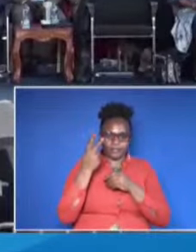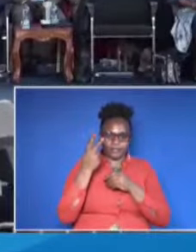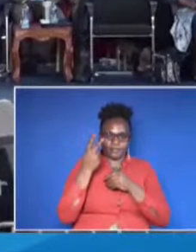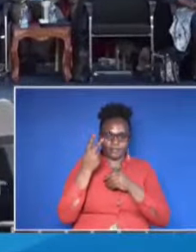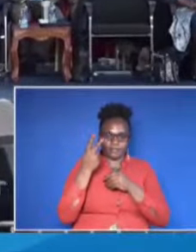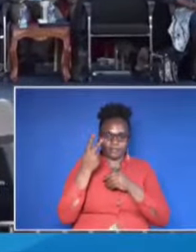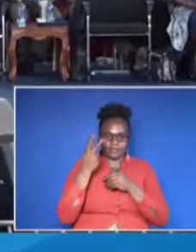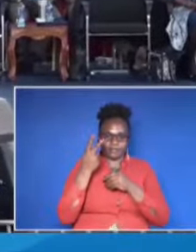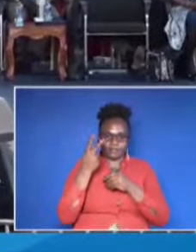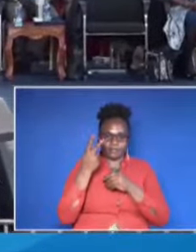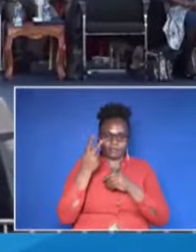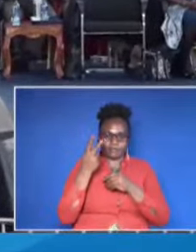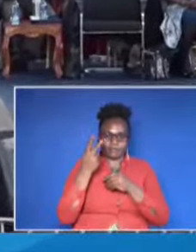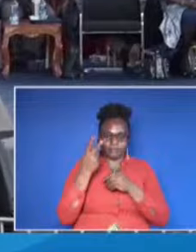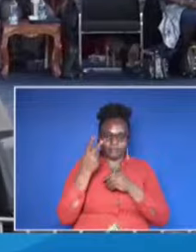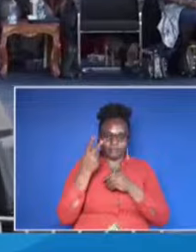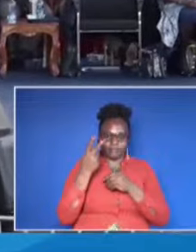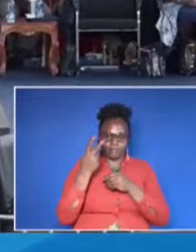Kenya